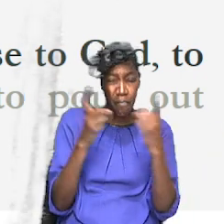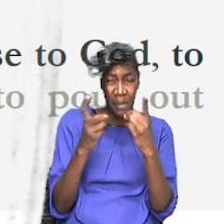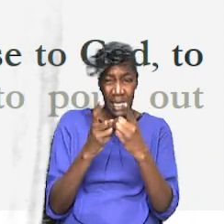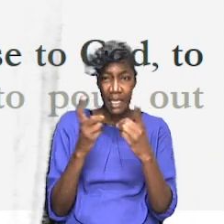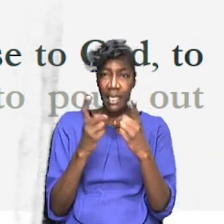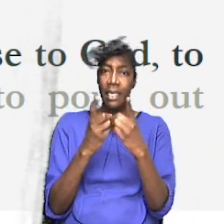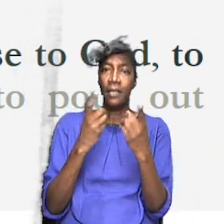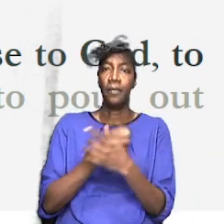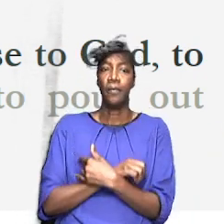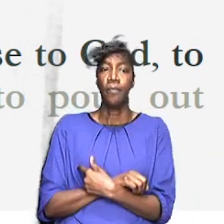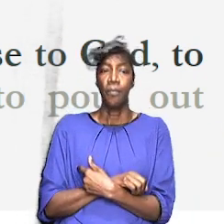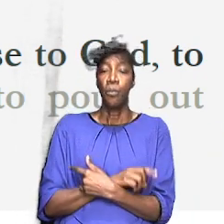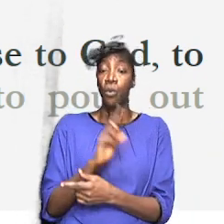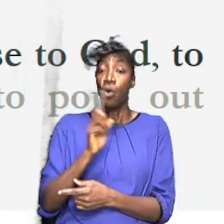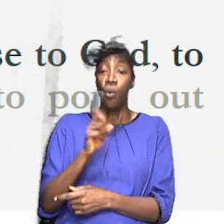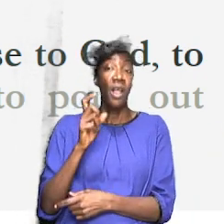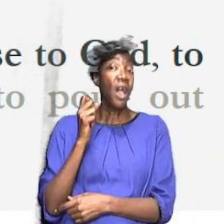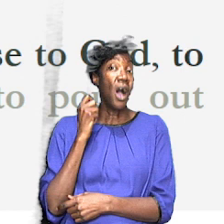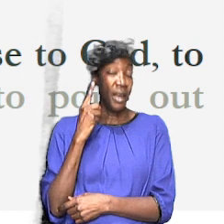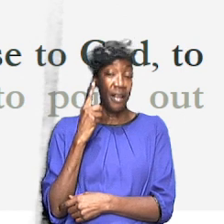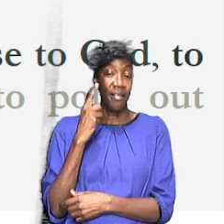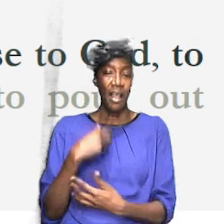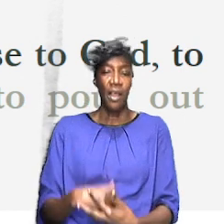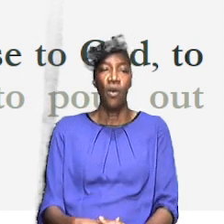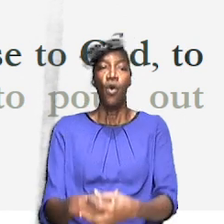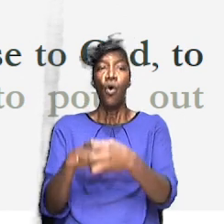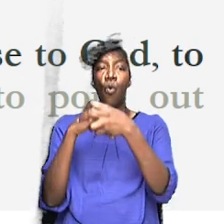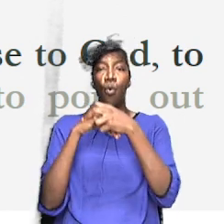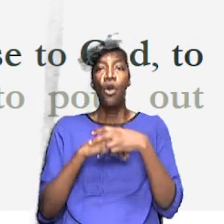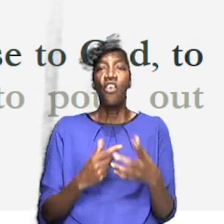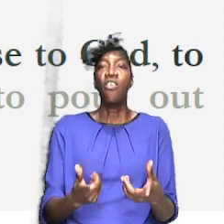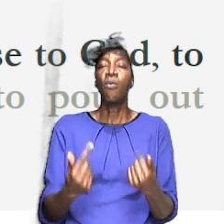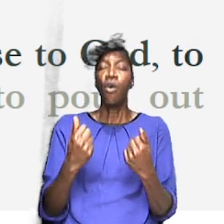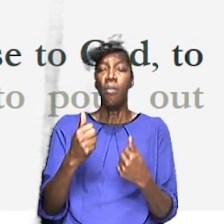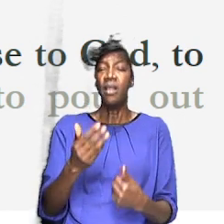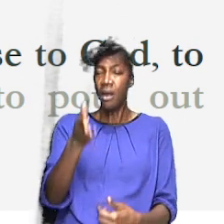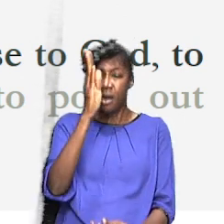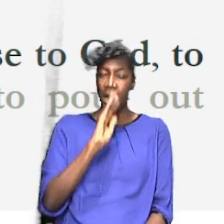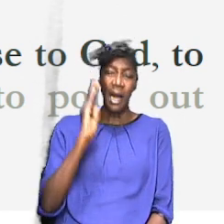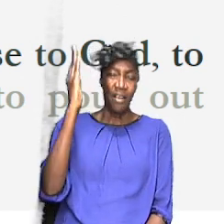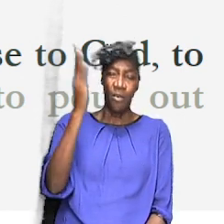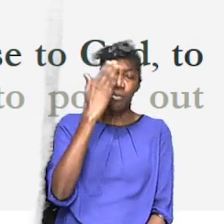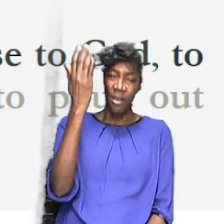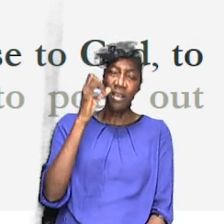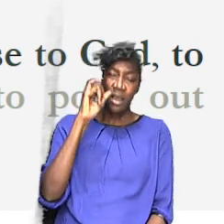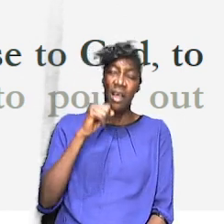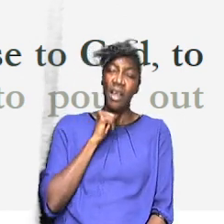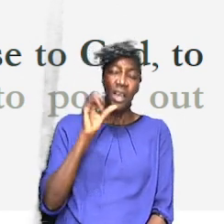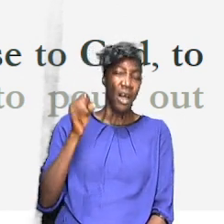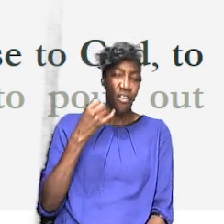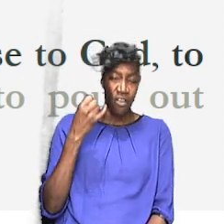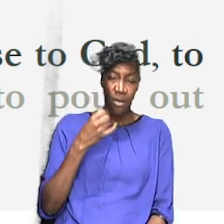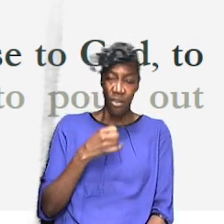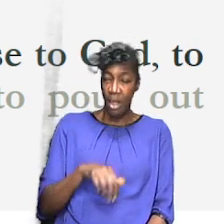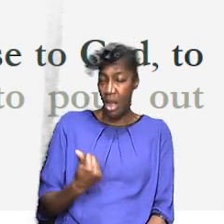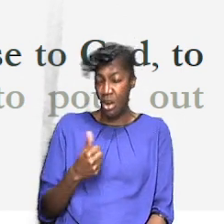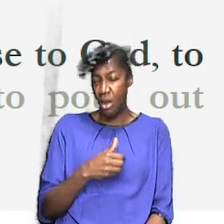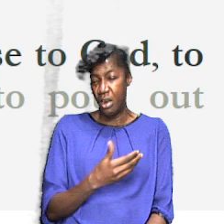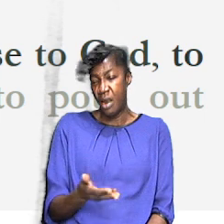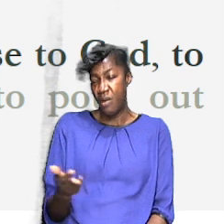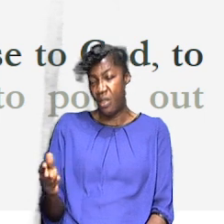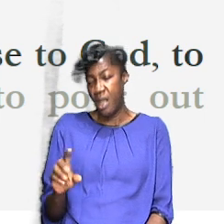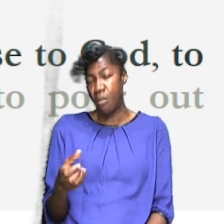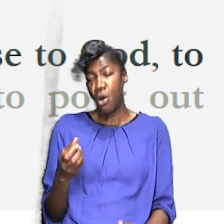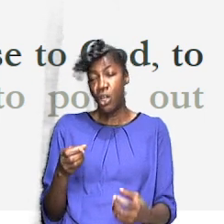where we need to understand that worship and getting into the presence of God is not just a manual thing, but it